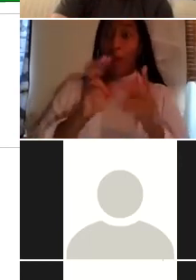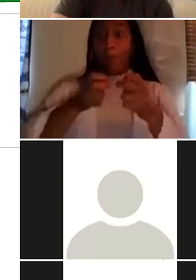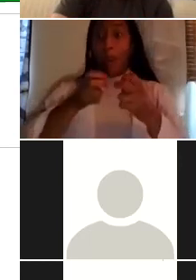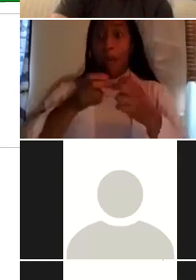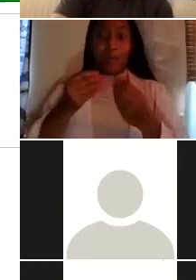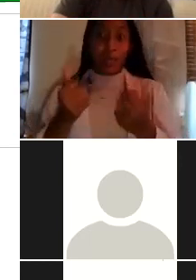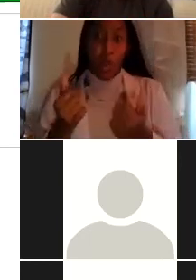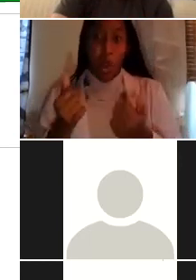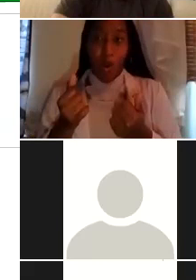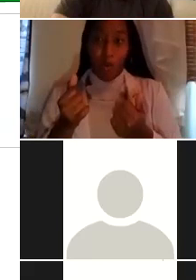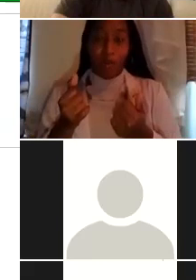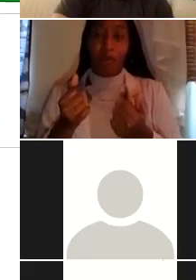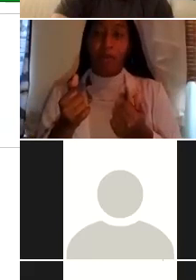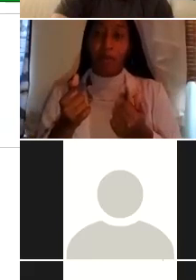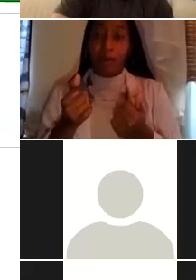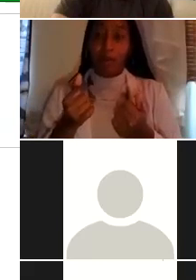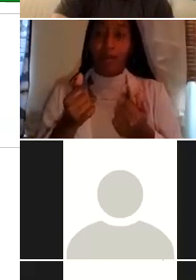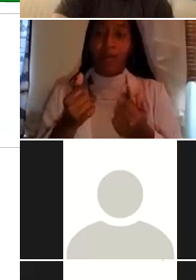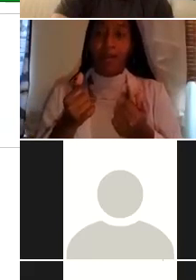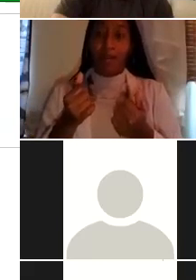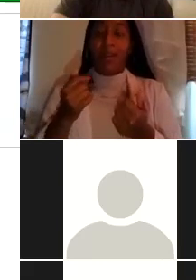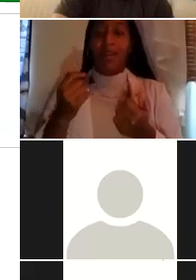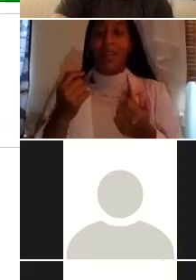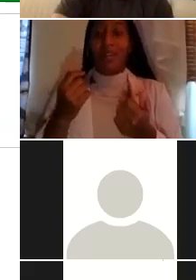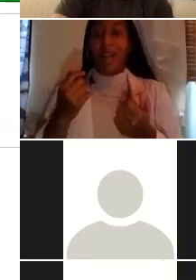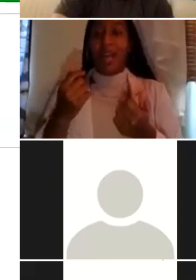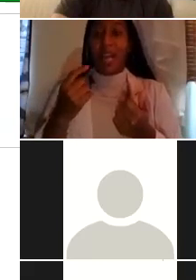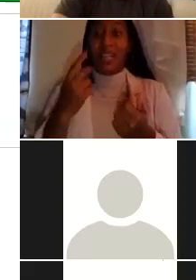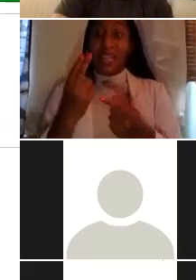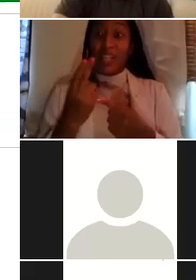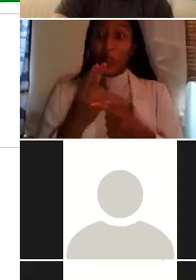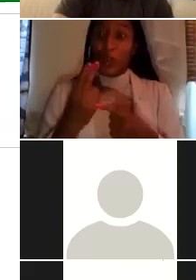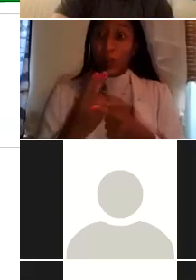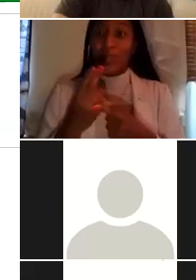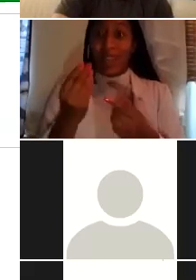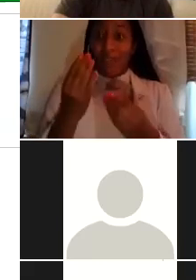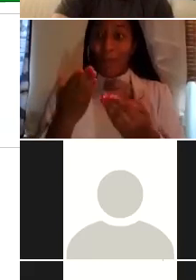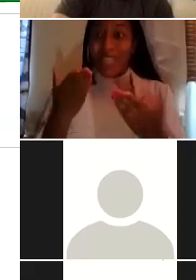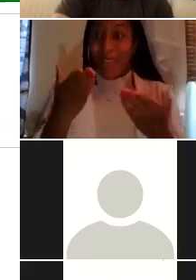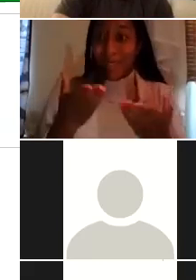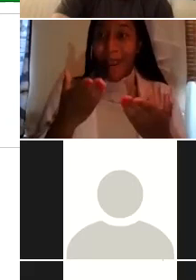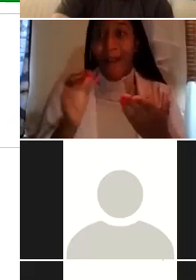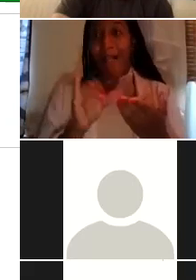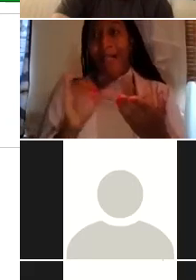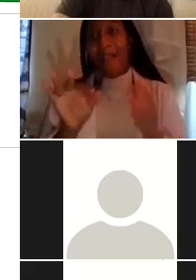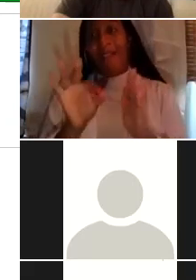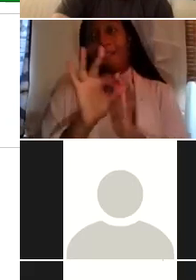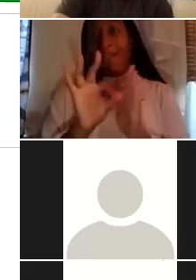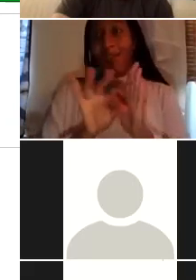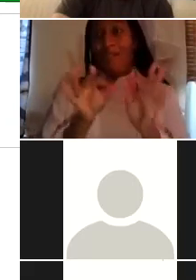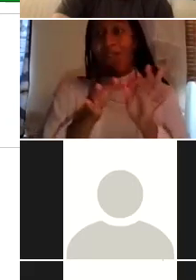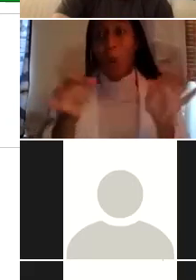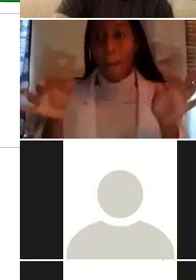to, you know, engage in utilization of formulas or so on. Okay. All right. So, you